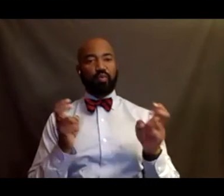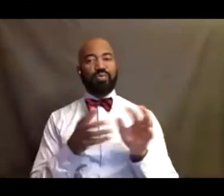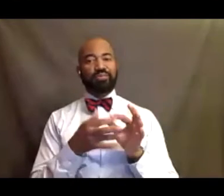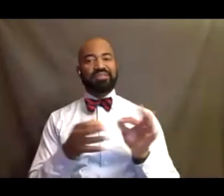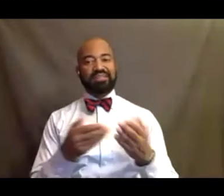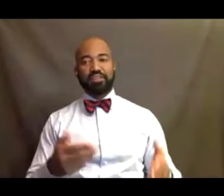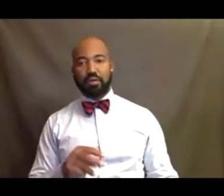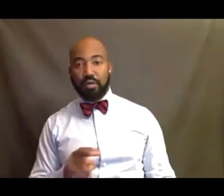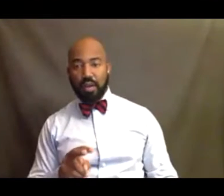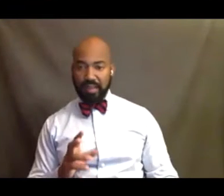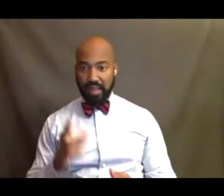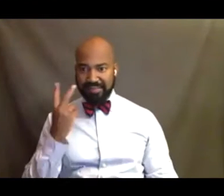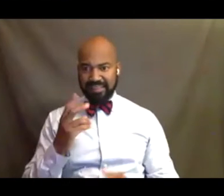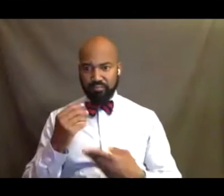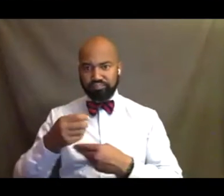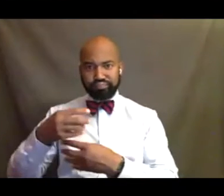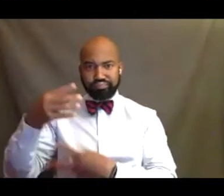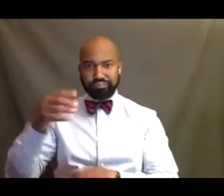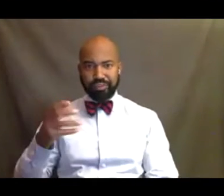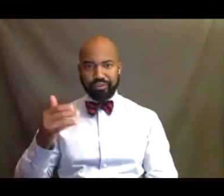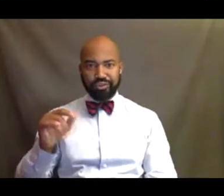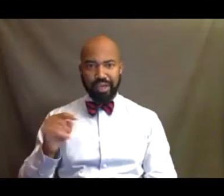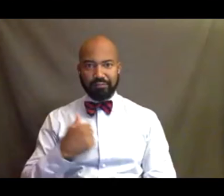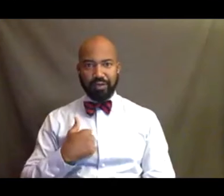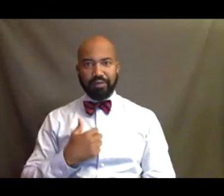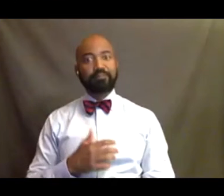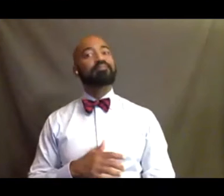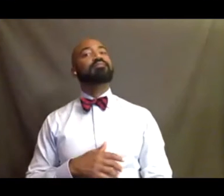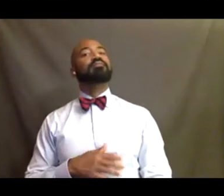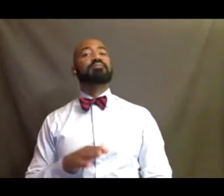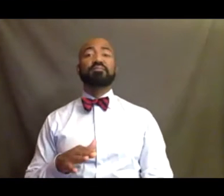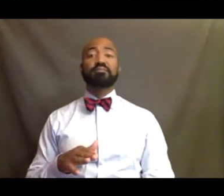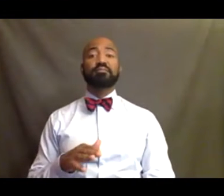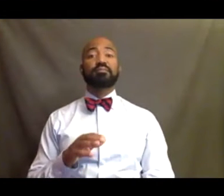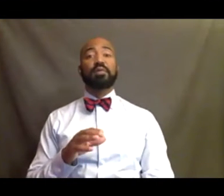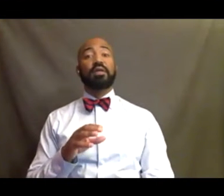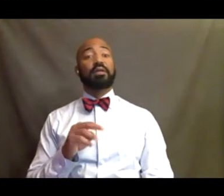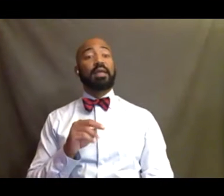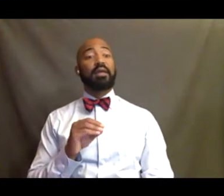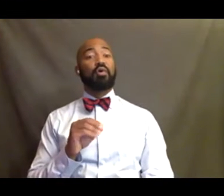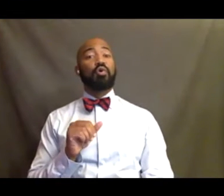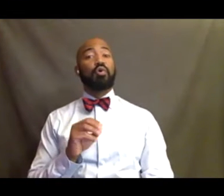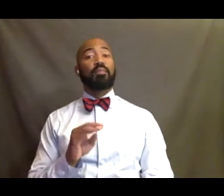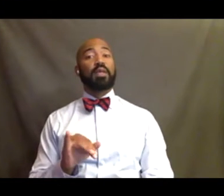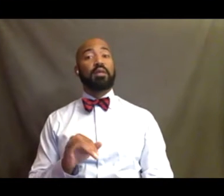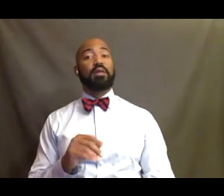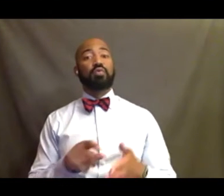Oh, I'm like, okay. Well, you know, let's come back. Oh, go ahead, name it, sir. Her writing style is very,